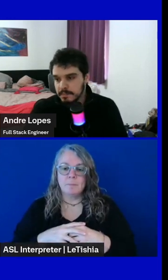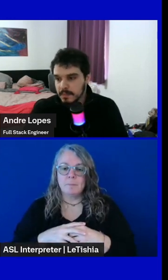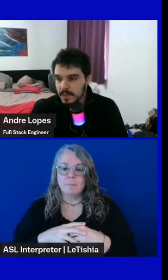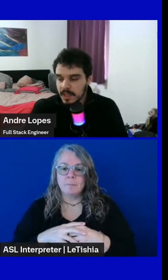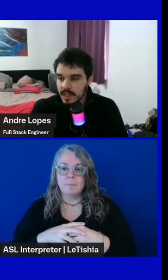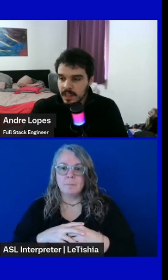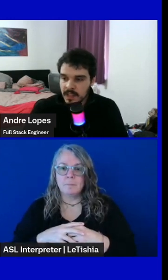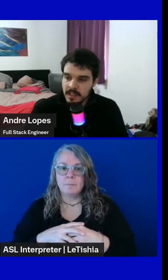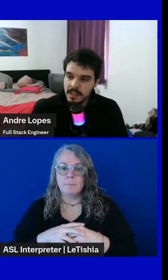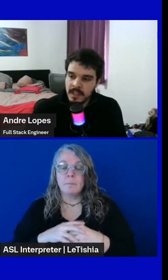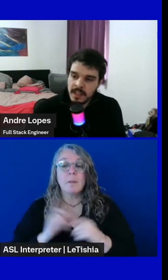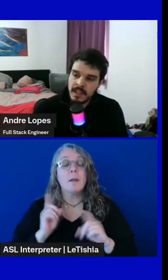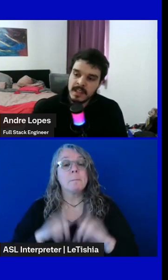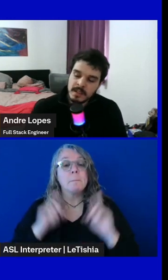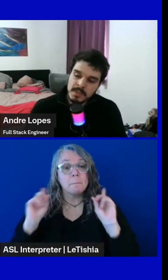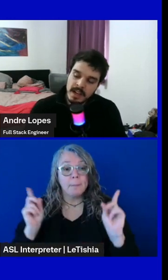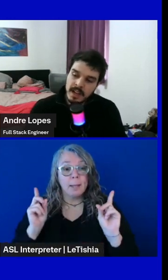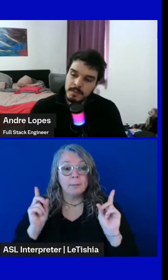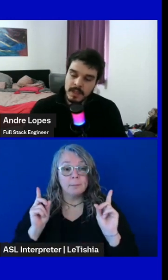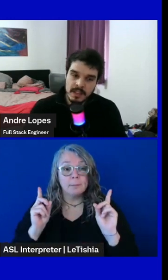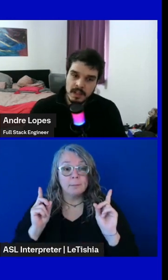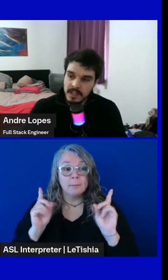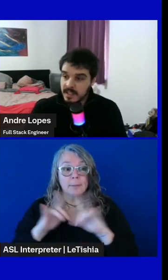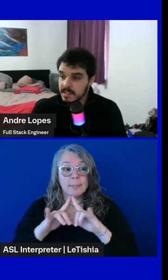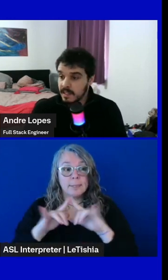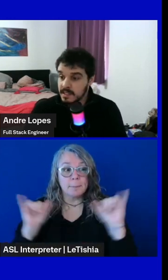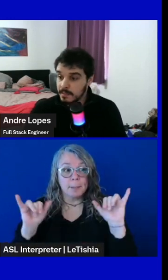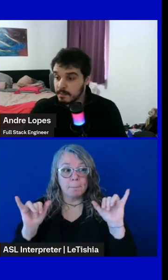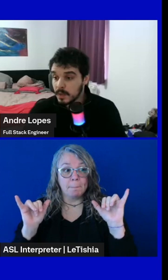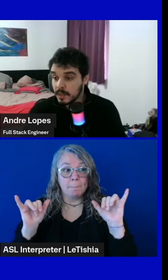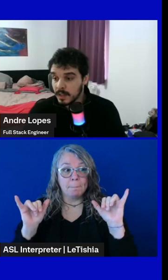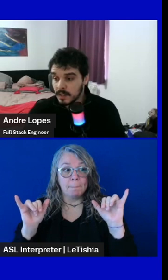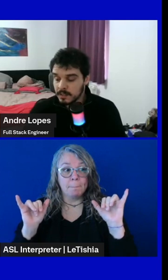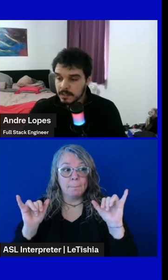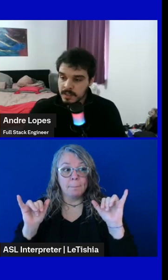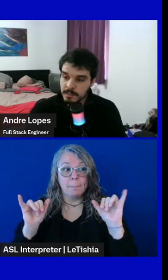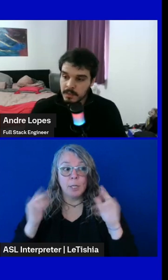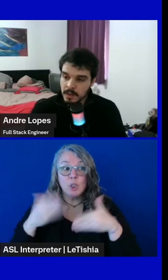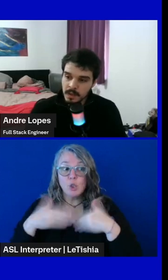But yeah, at the same time, serverless has like some